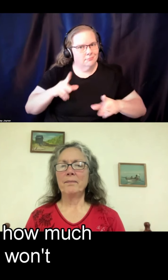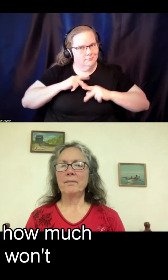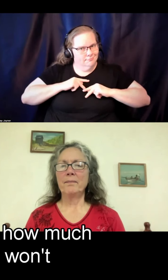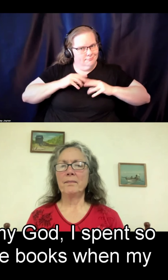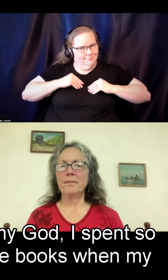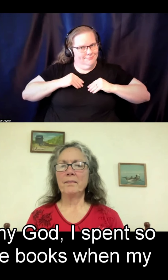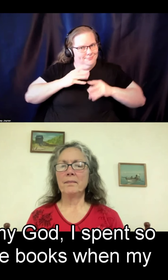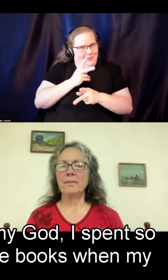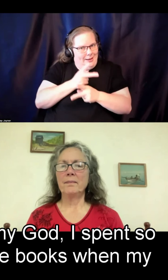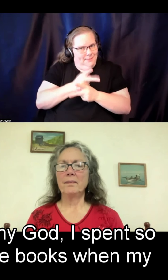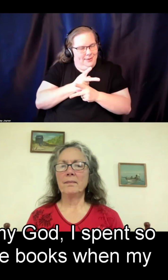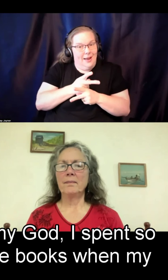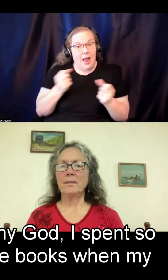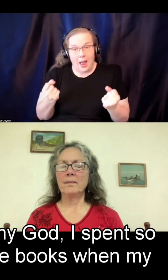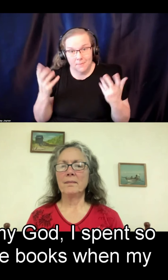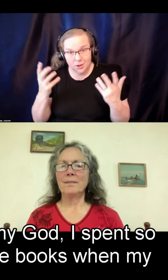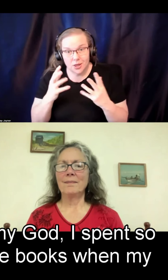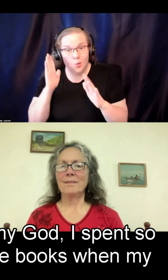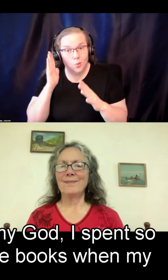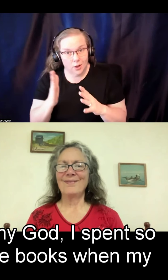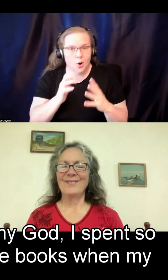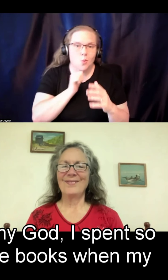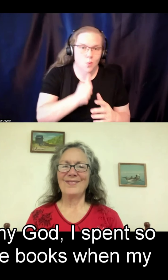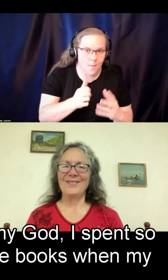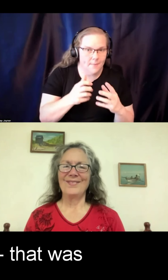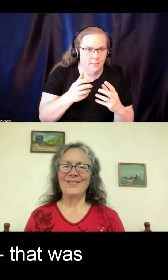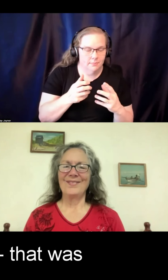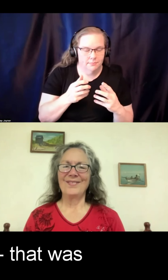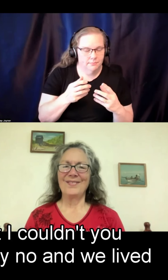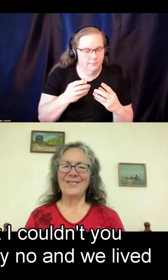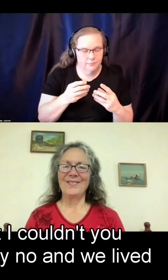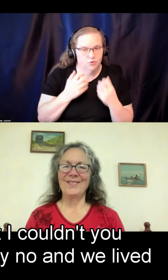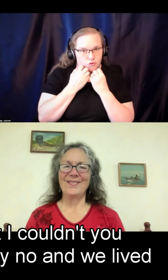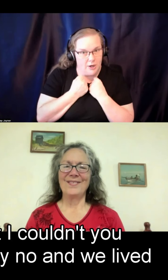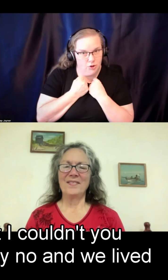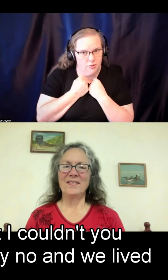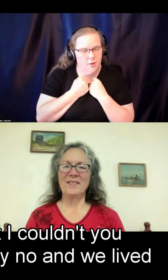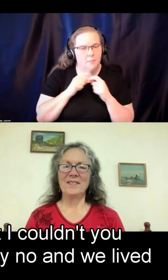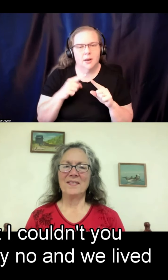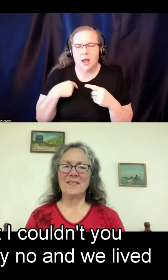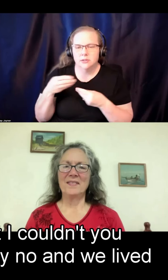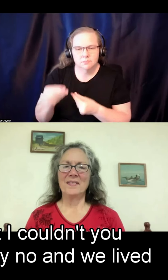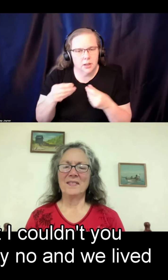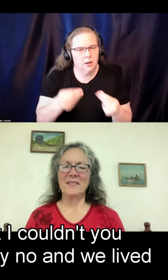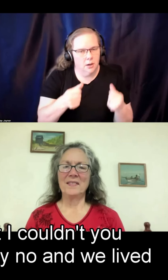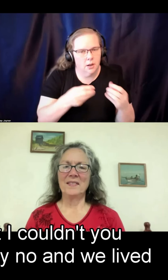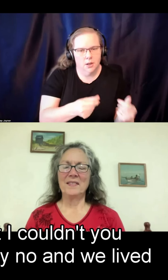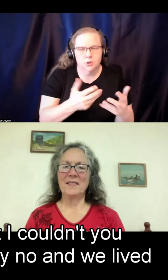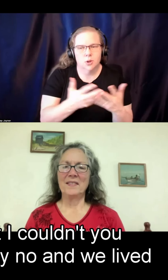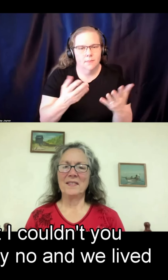much they will or won't be treasured. But oh my God, I spent so much money on picture books when my children were. That was one thing Mm. I